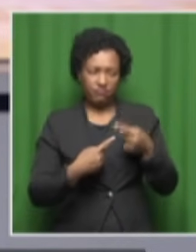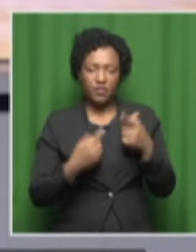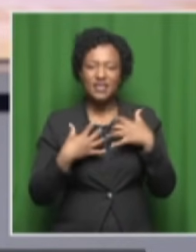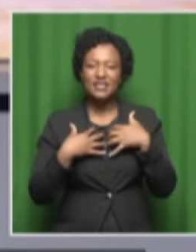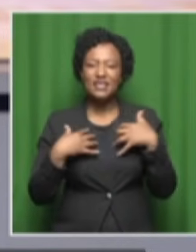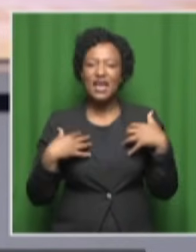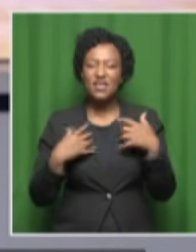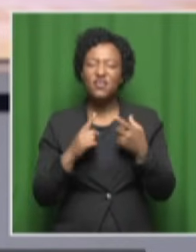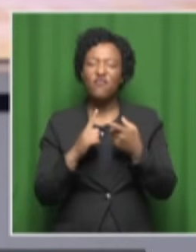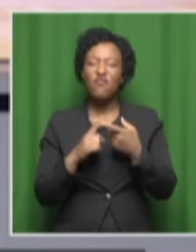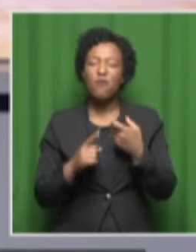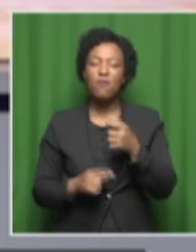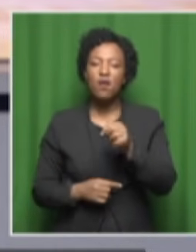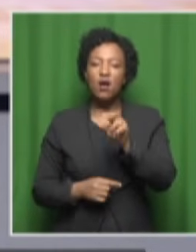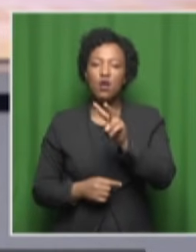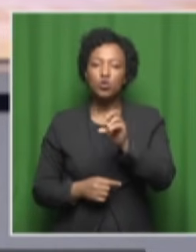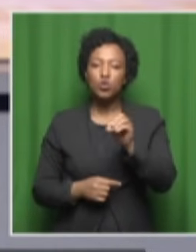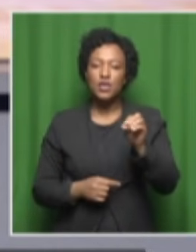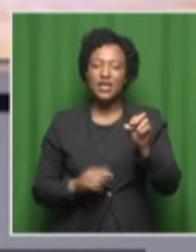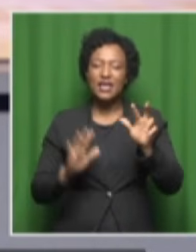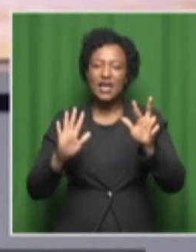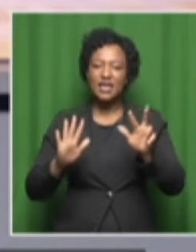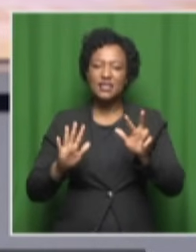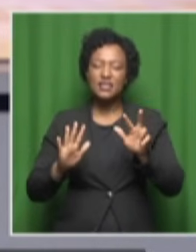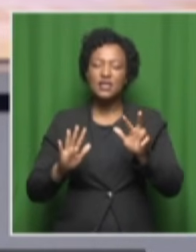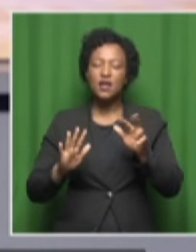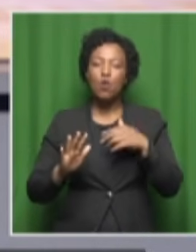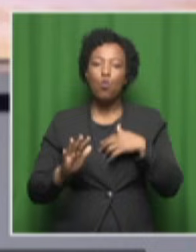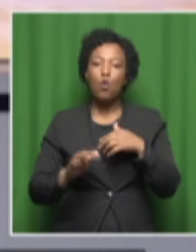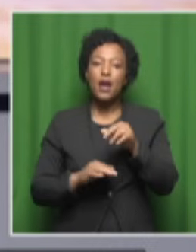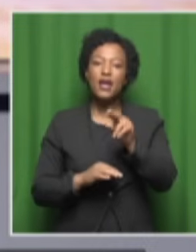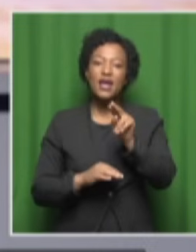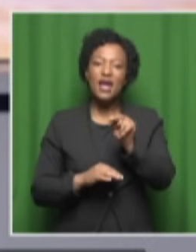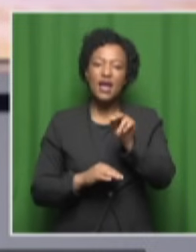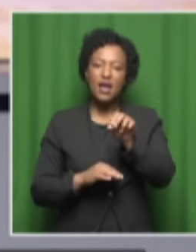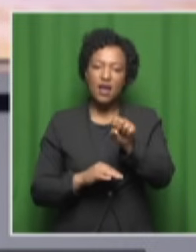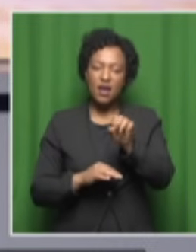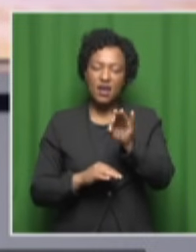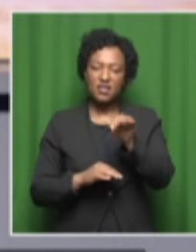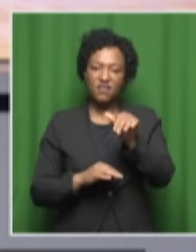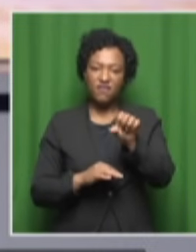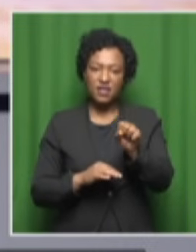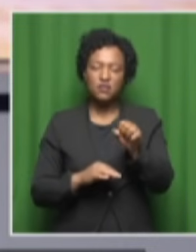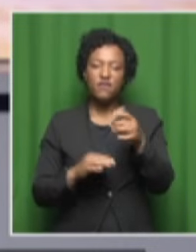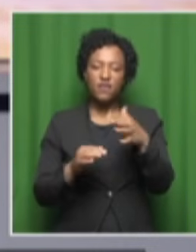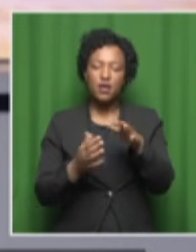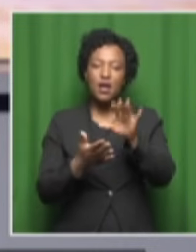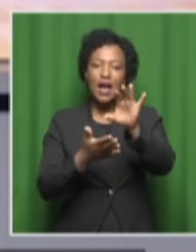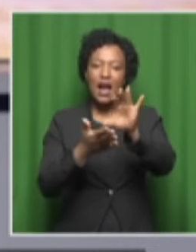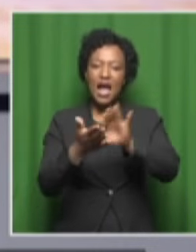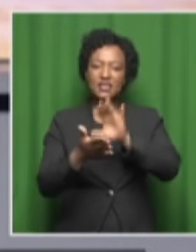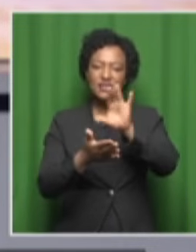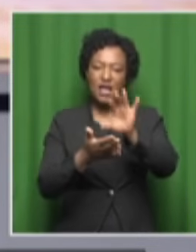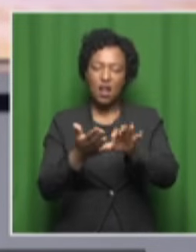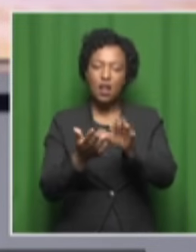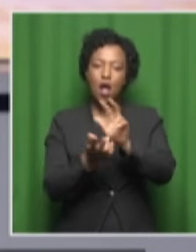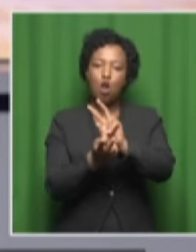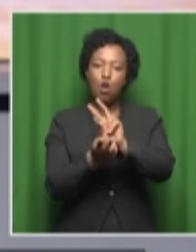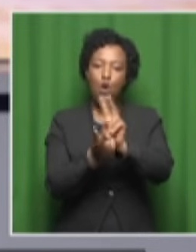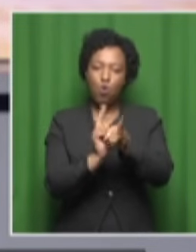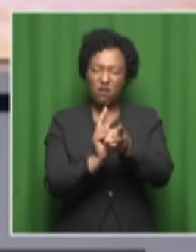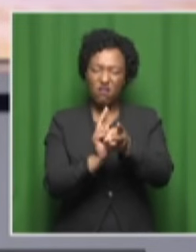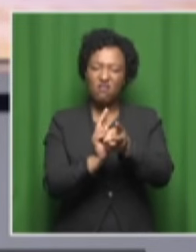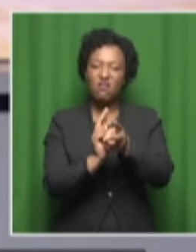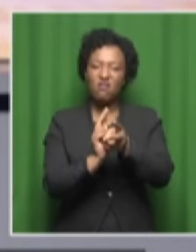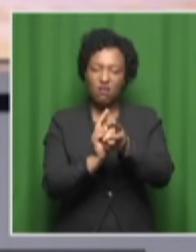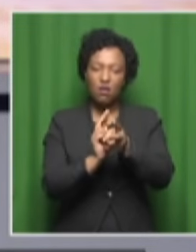since 2018 when the NSFAS cancelled its loan scheme. Mm-hmm. So in the course of the next coming few weeks, we will